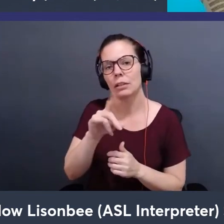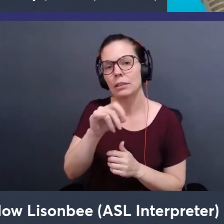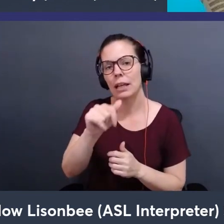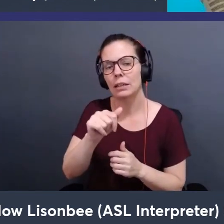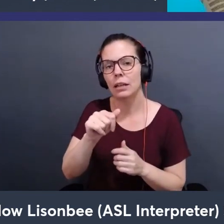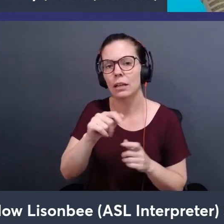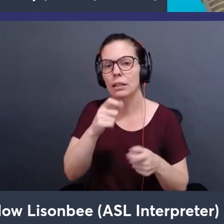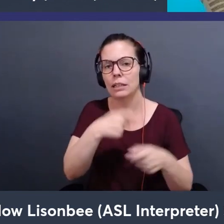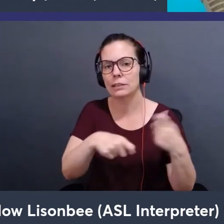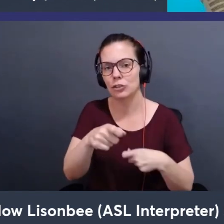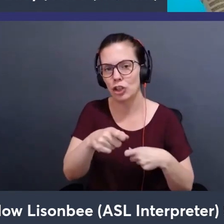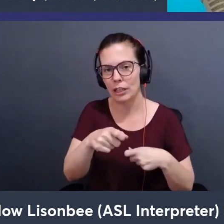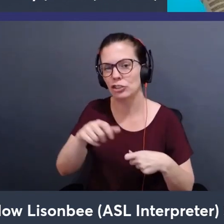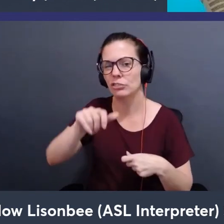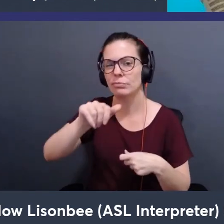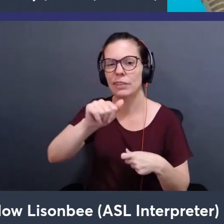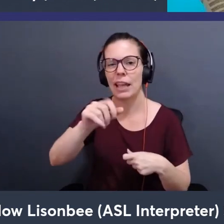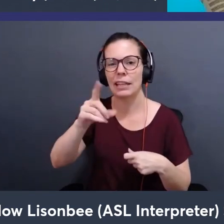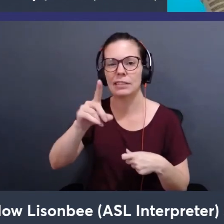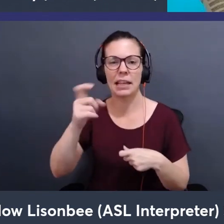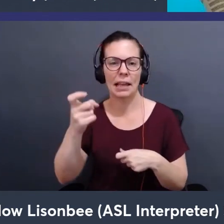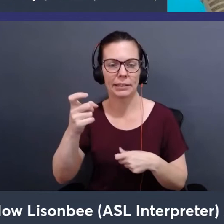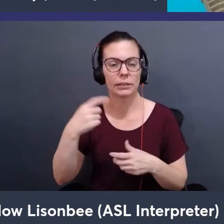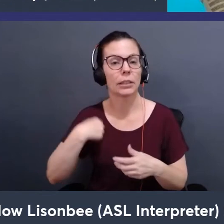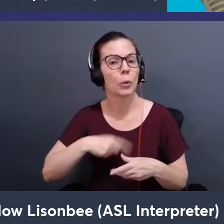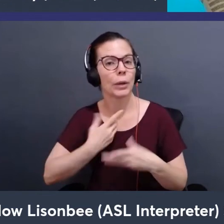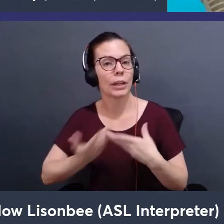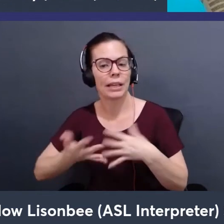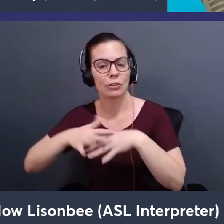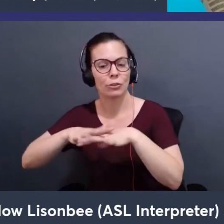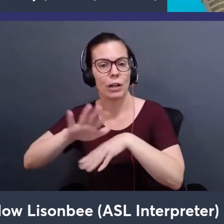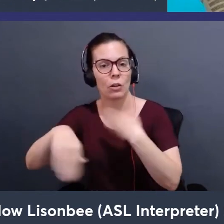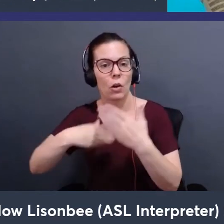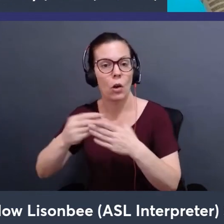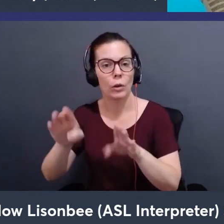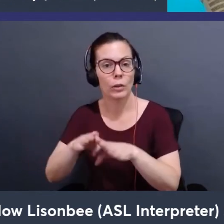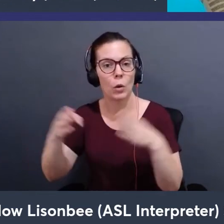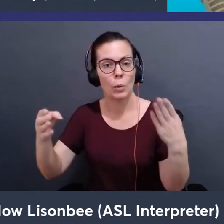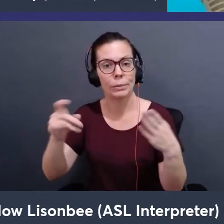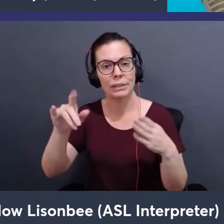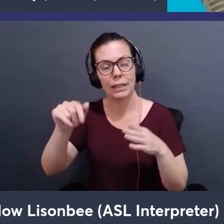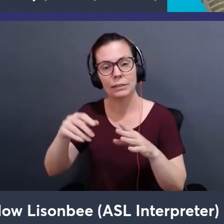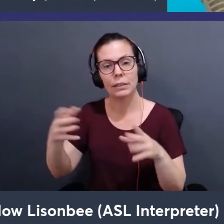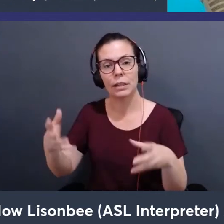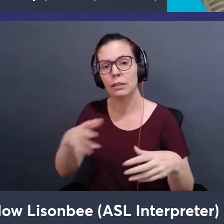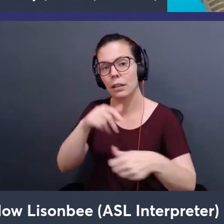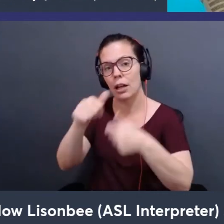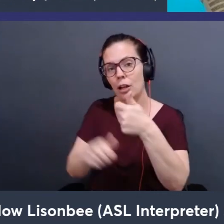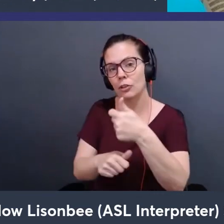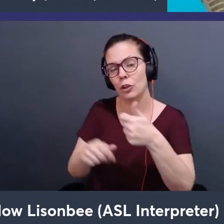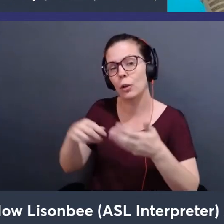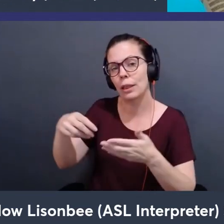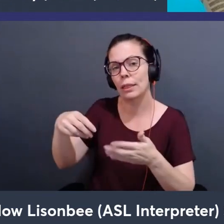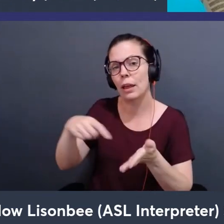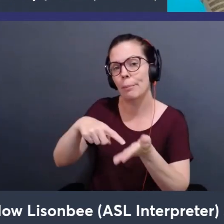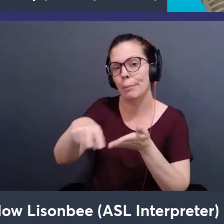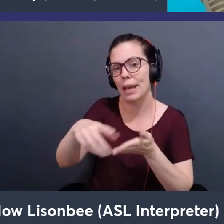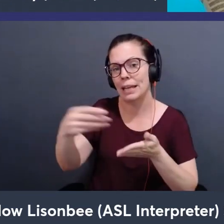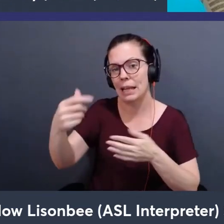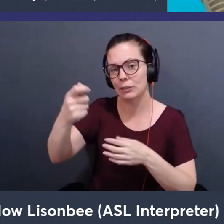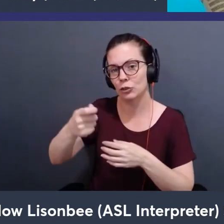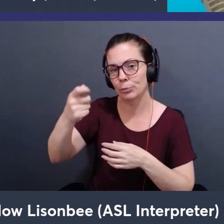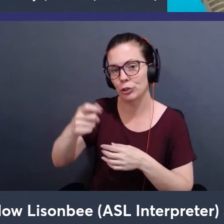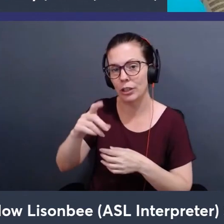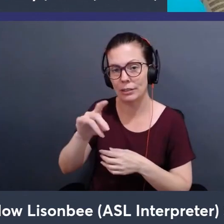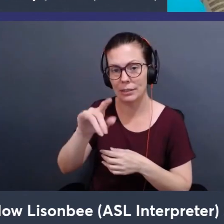ADX. We are integrating all this open data as part of the paid and subscription data. So there